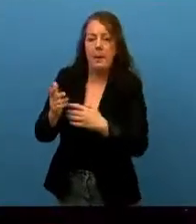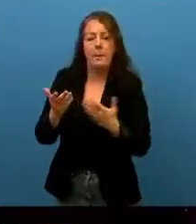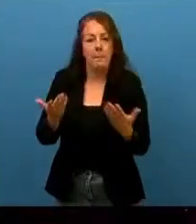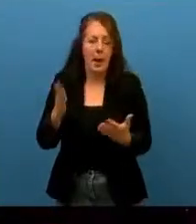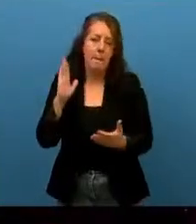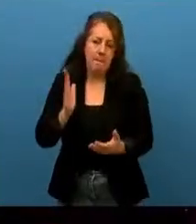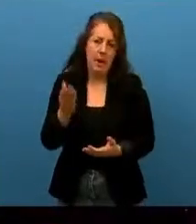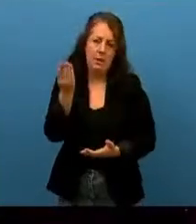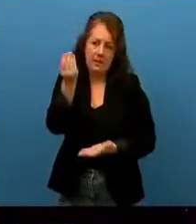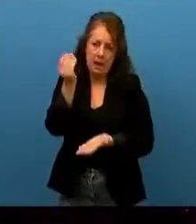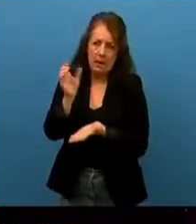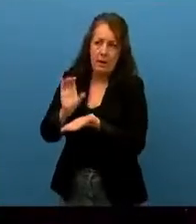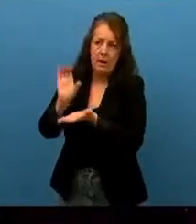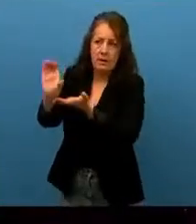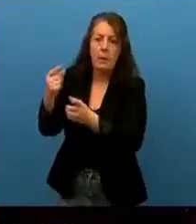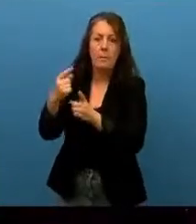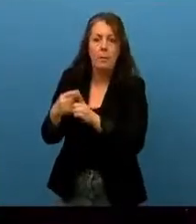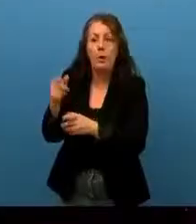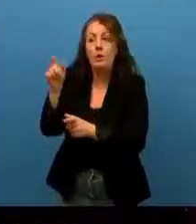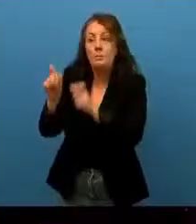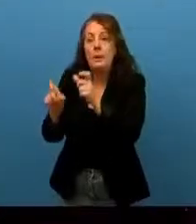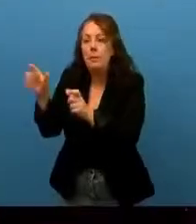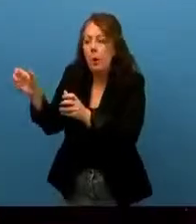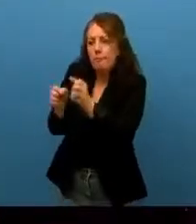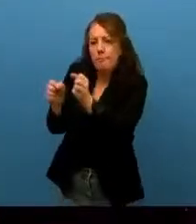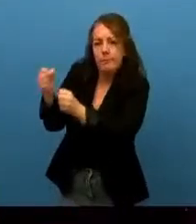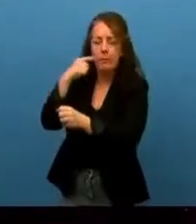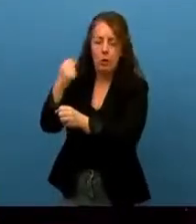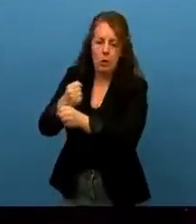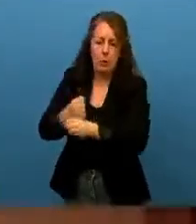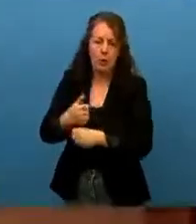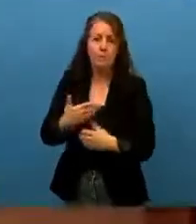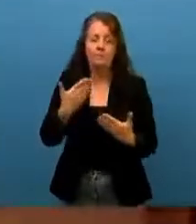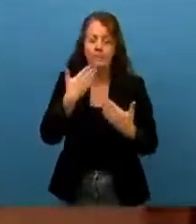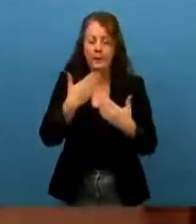mandate. I thank you.